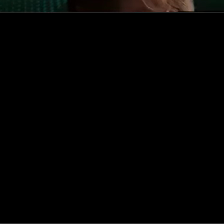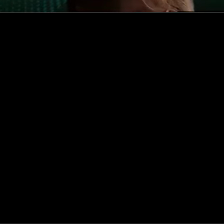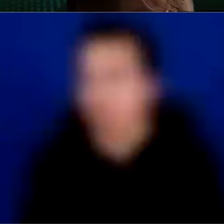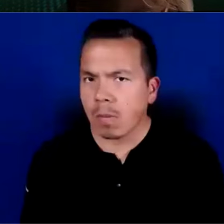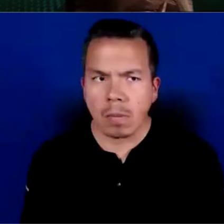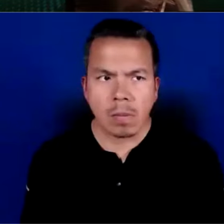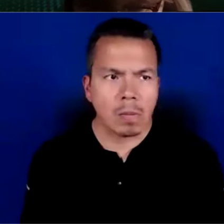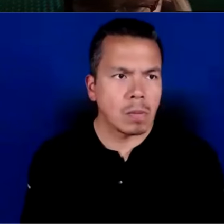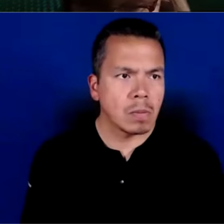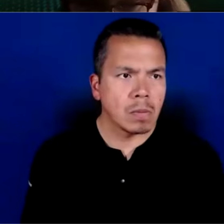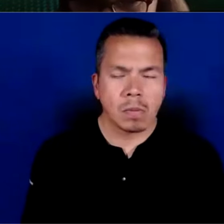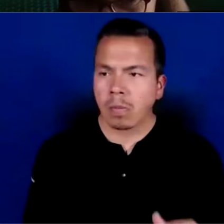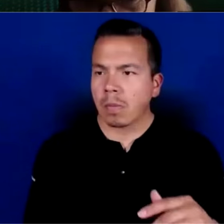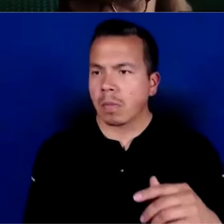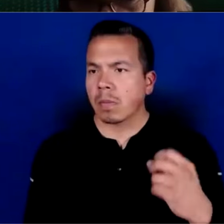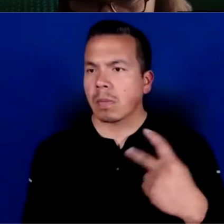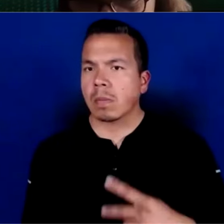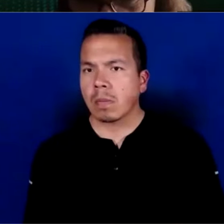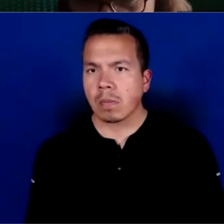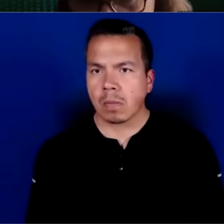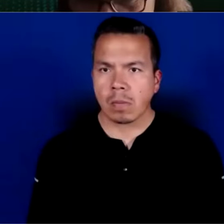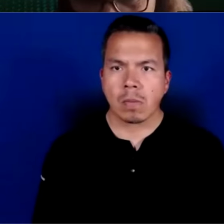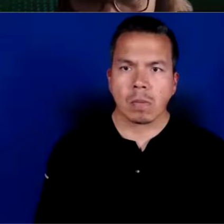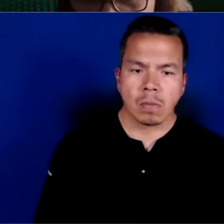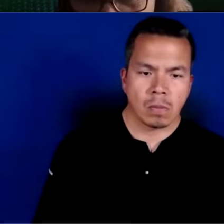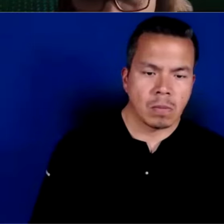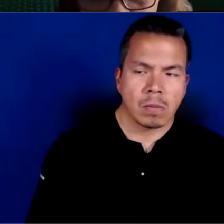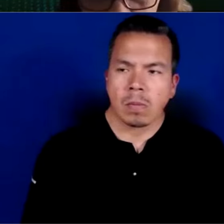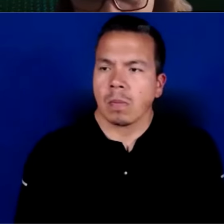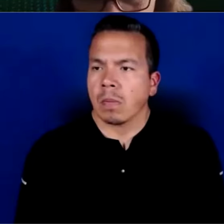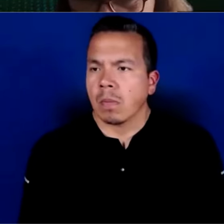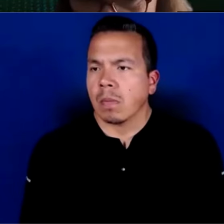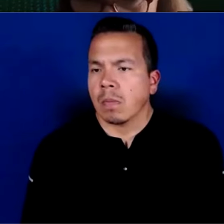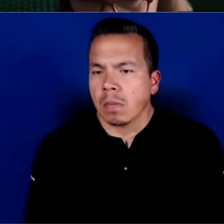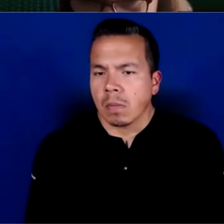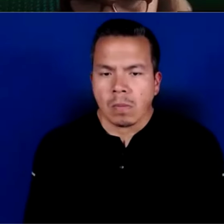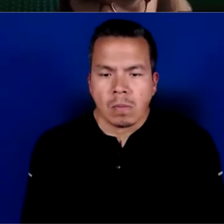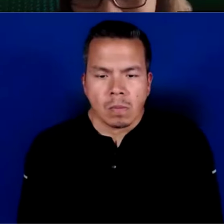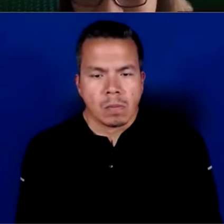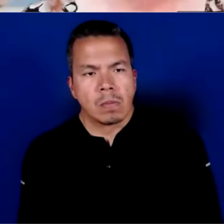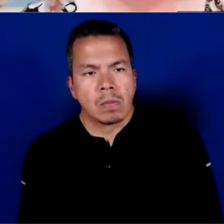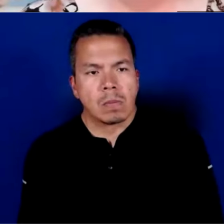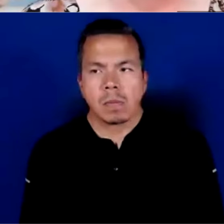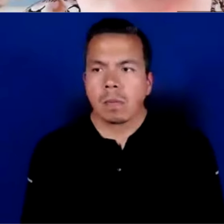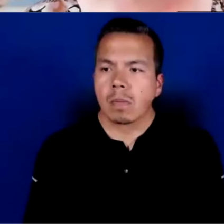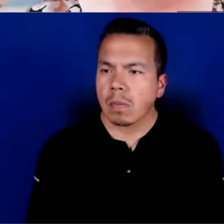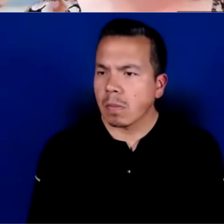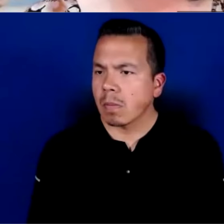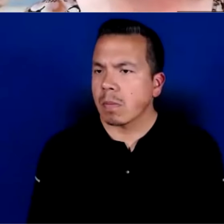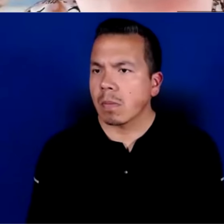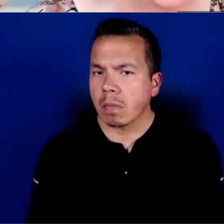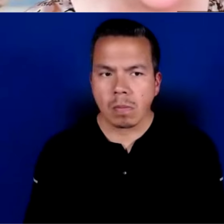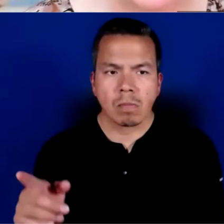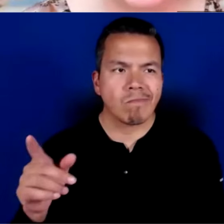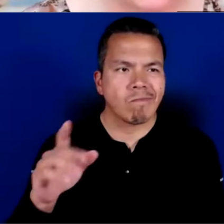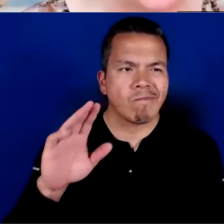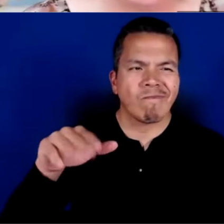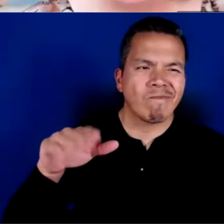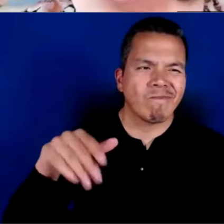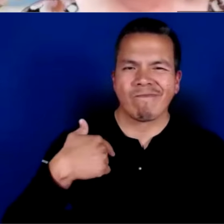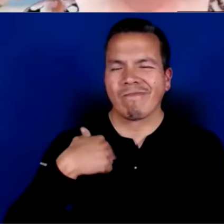it a good idea to put this property in the trust to protect it? Or should nobody have SSI? So I am not an estate